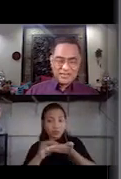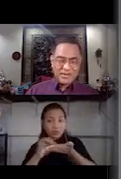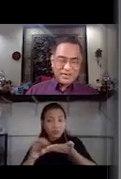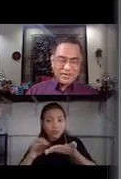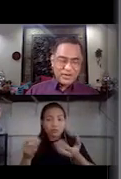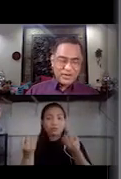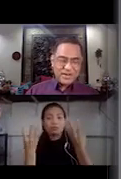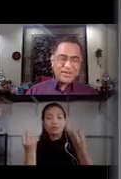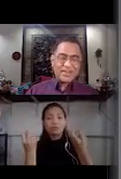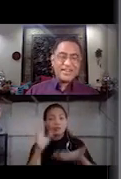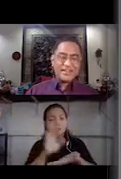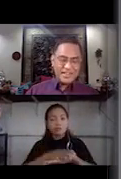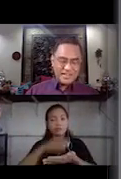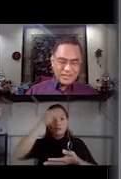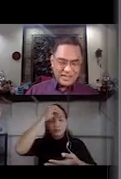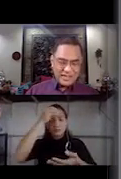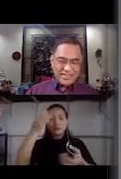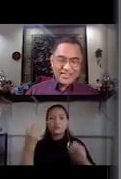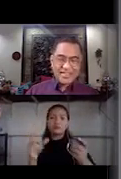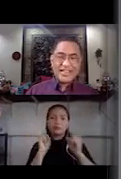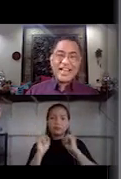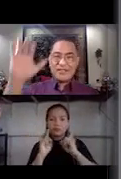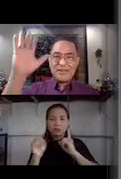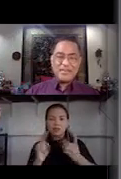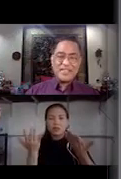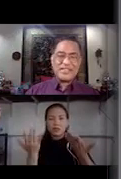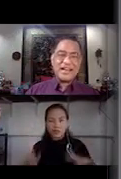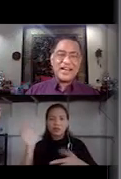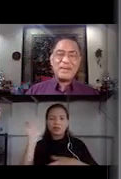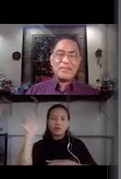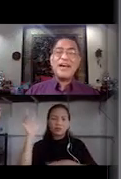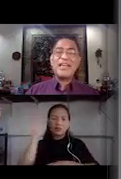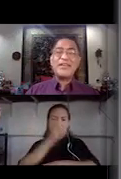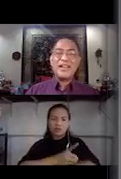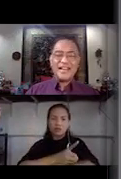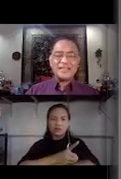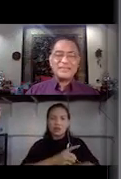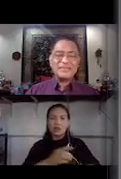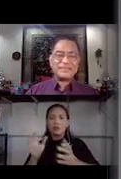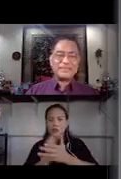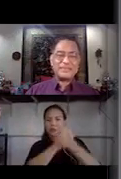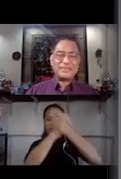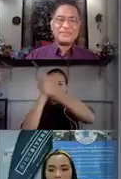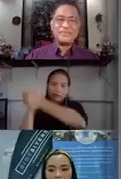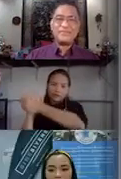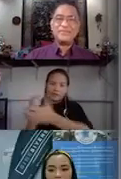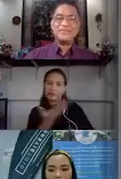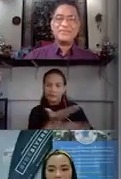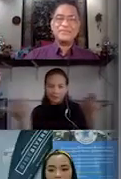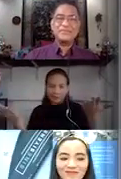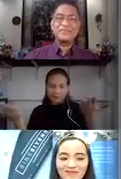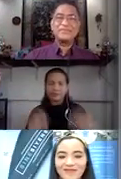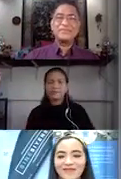that we're going to talk about in these 3 days. Thank you very much, at mabuhay kayong lahat.